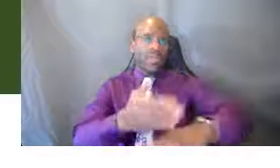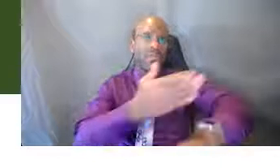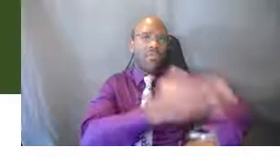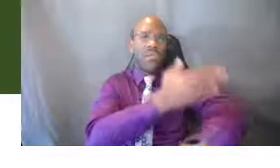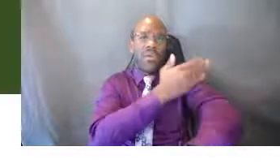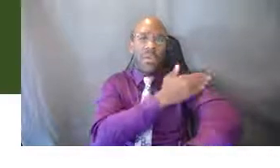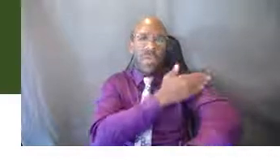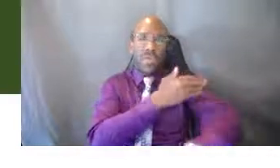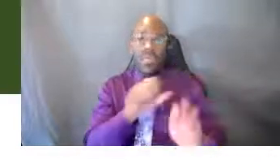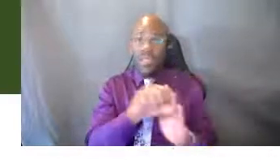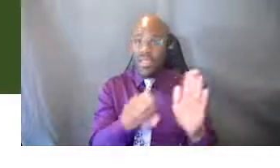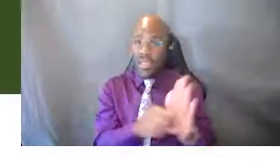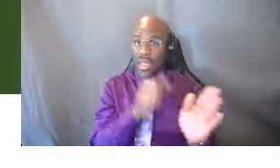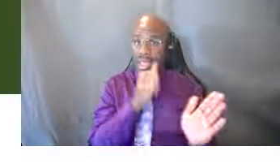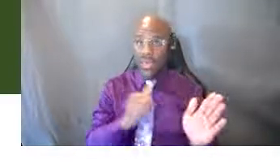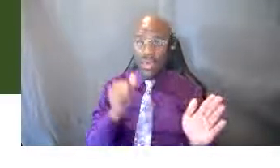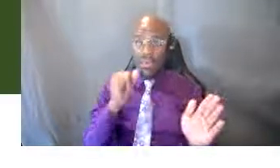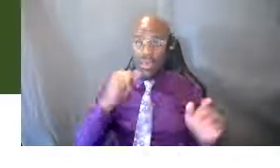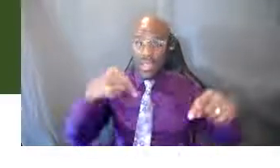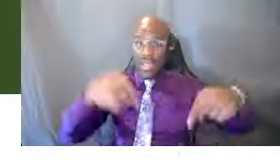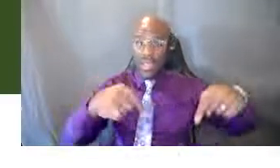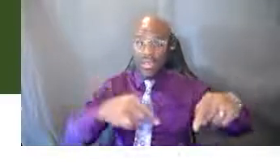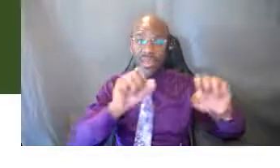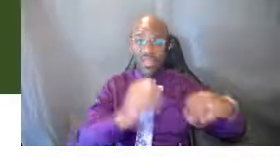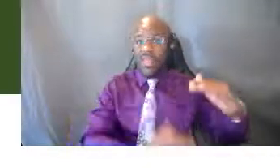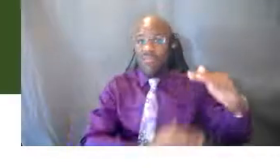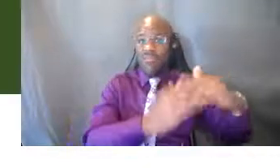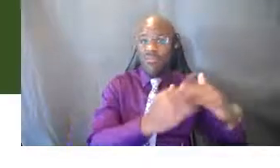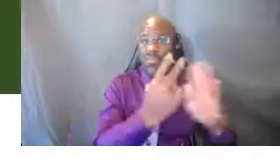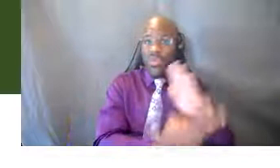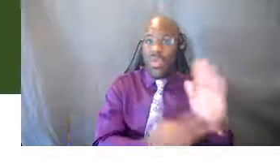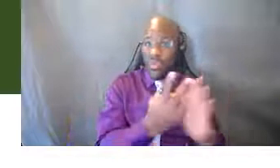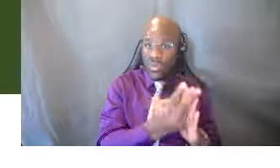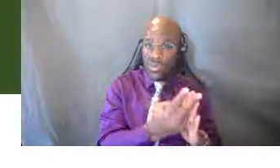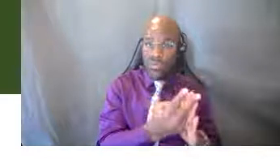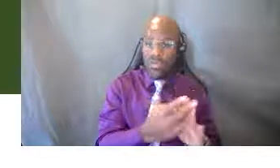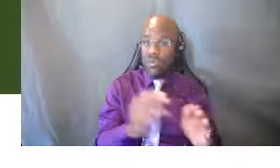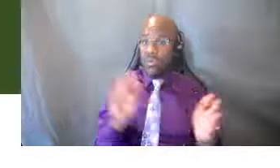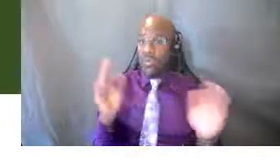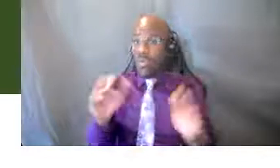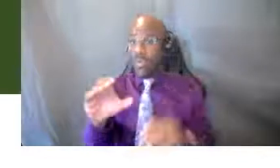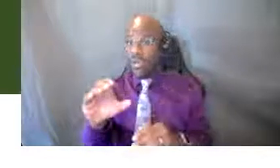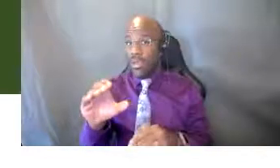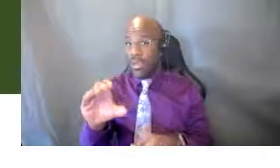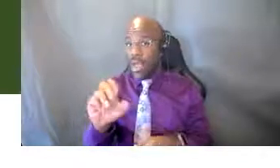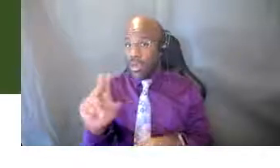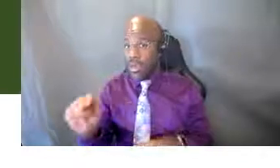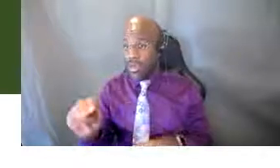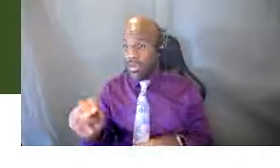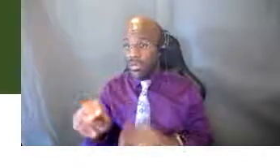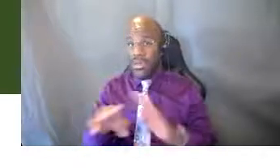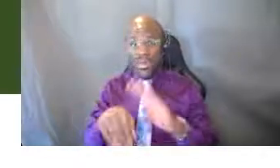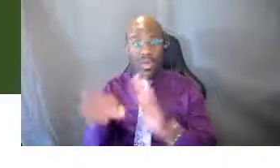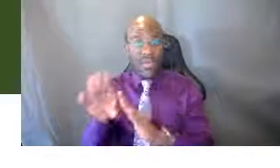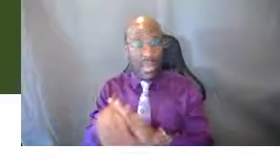up to 2 hours. Connecticut can do it under 30 minutes. So we do